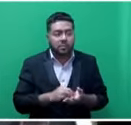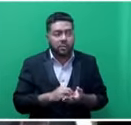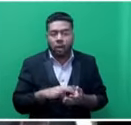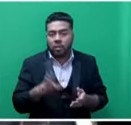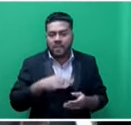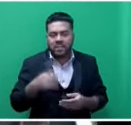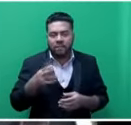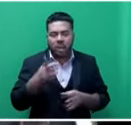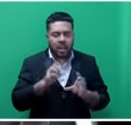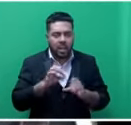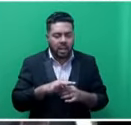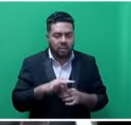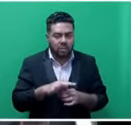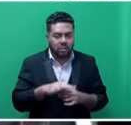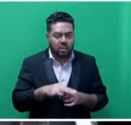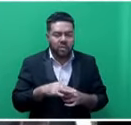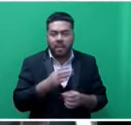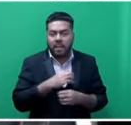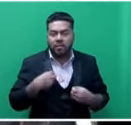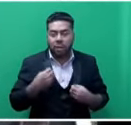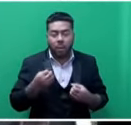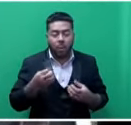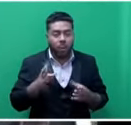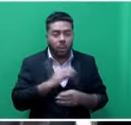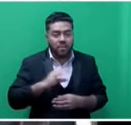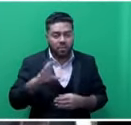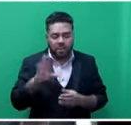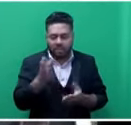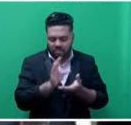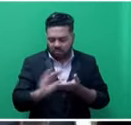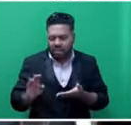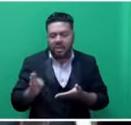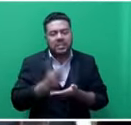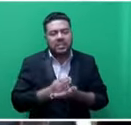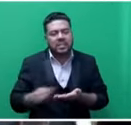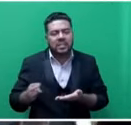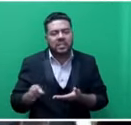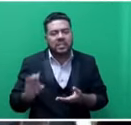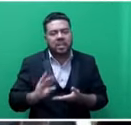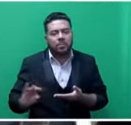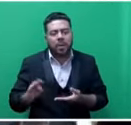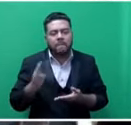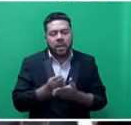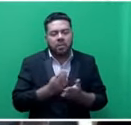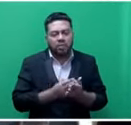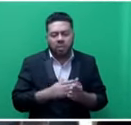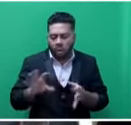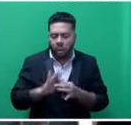the Electoral Commission, be granted its own separate budget and to employ their own employees, including their own